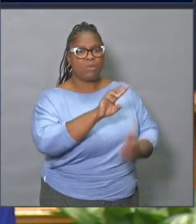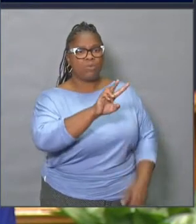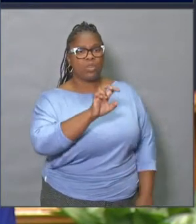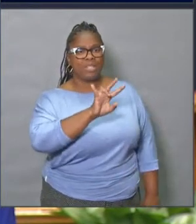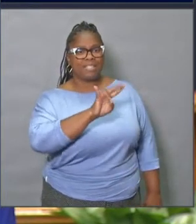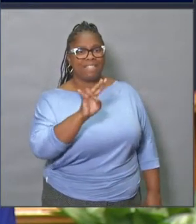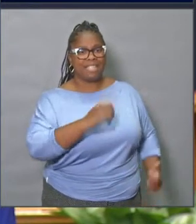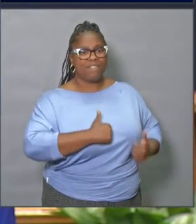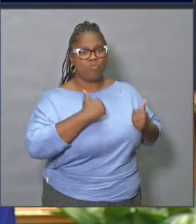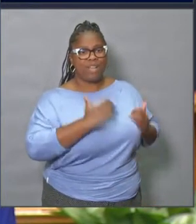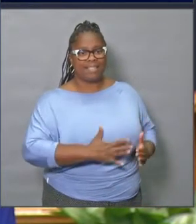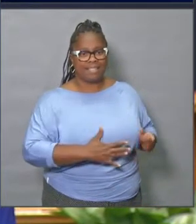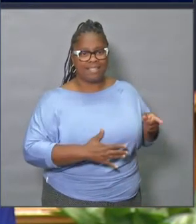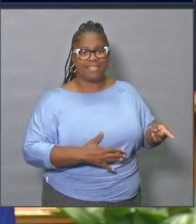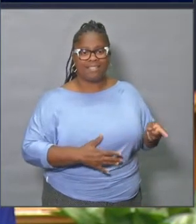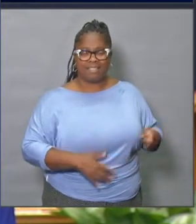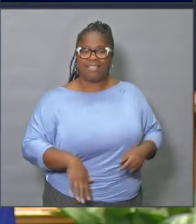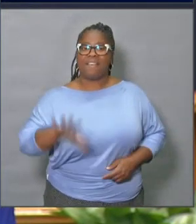10,277 residents and